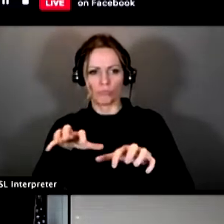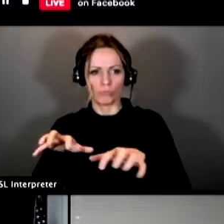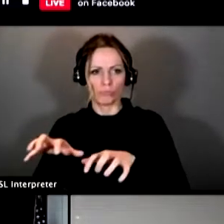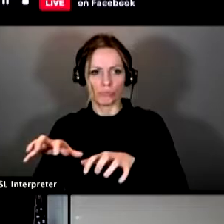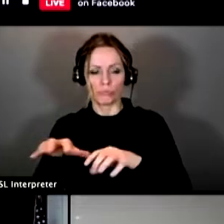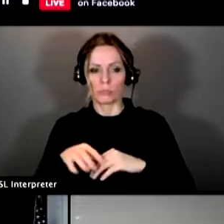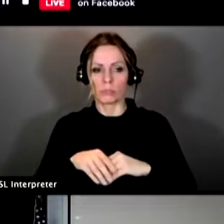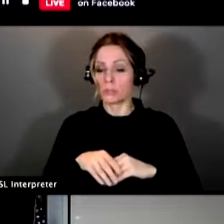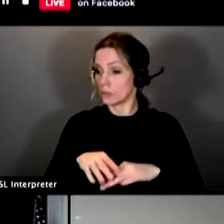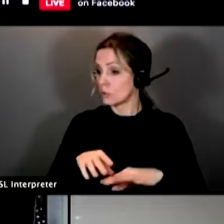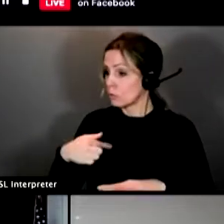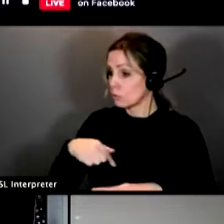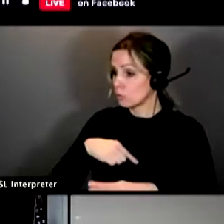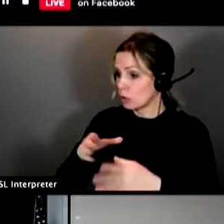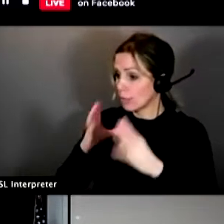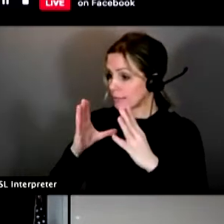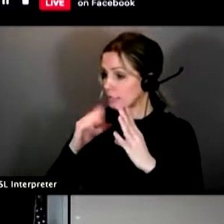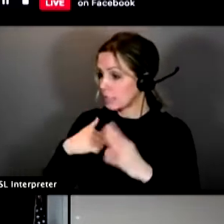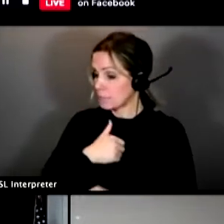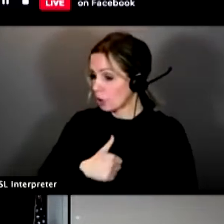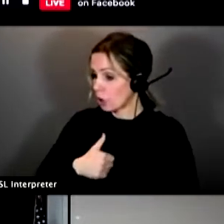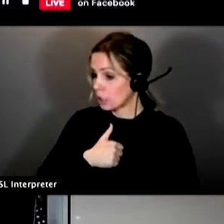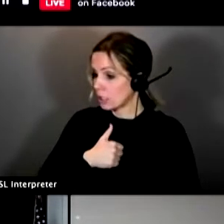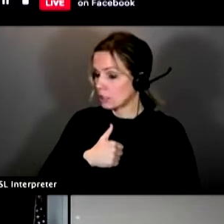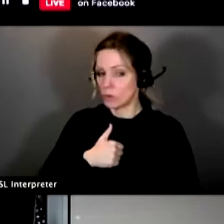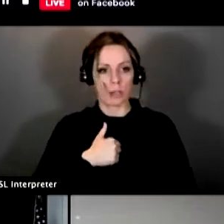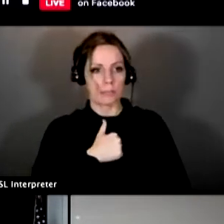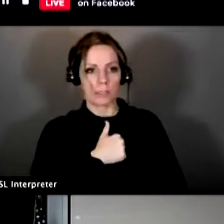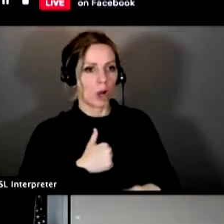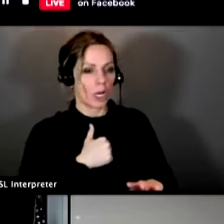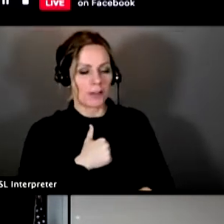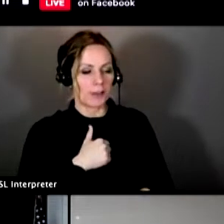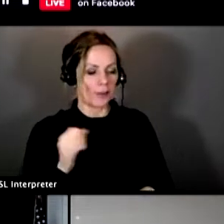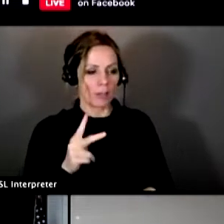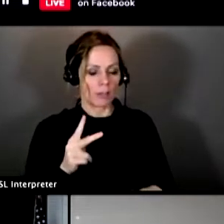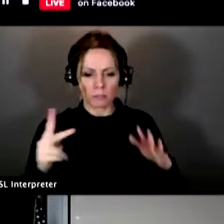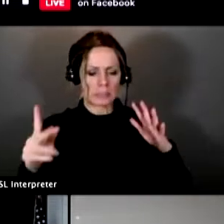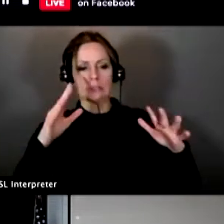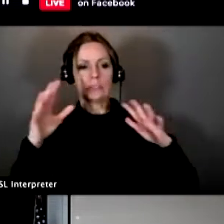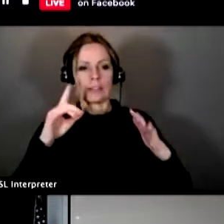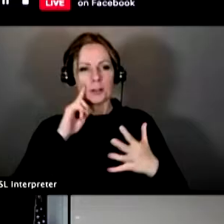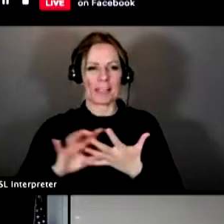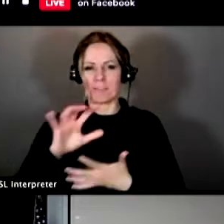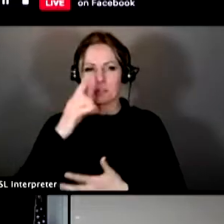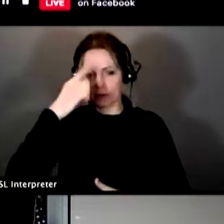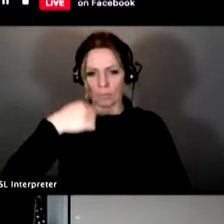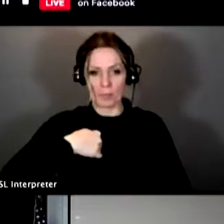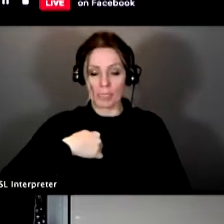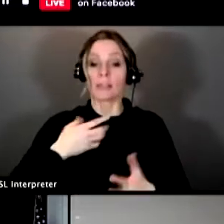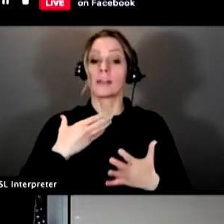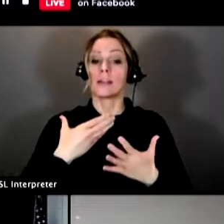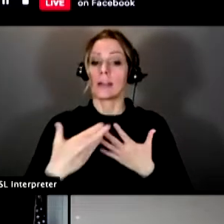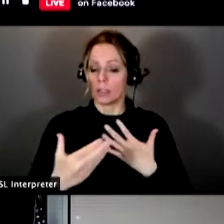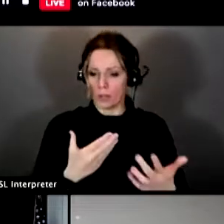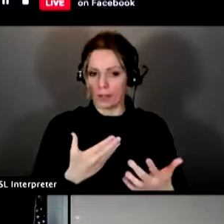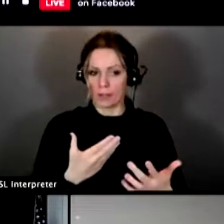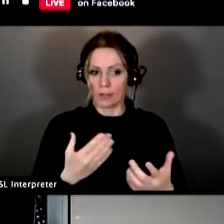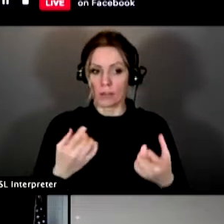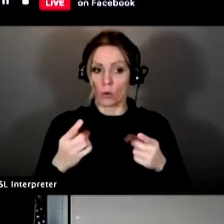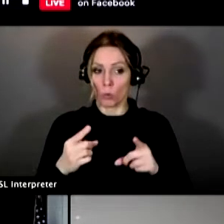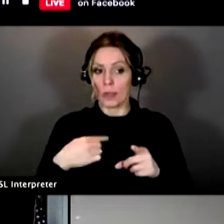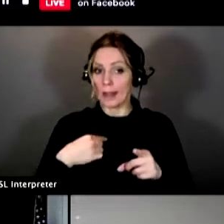No, ma'am, we're listening. I'm sorry. So are you still listening? Yes, we sure are. Okay, sorry about that. This is going to be a little confusing for me. Yeah, and when I told